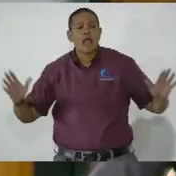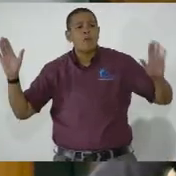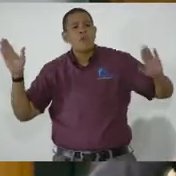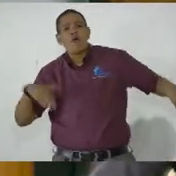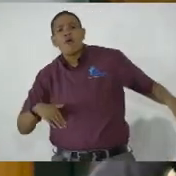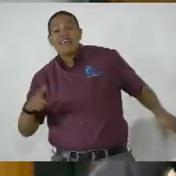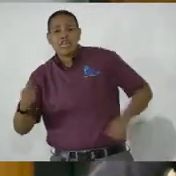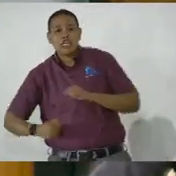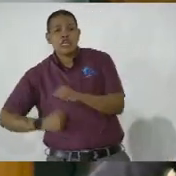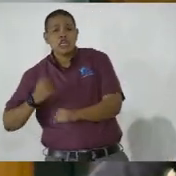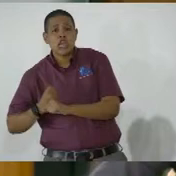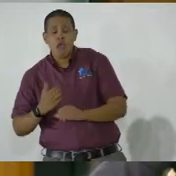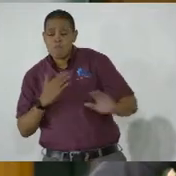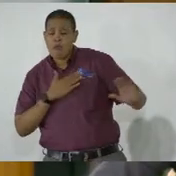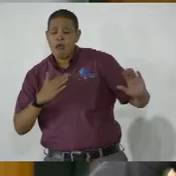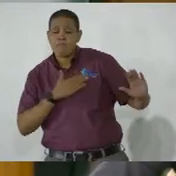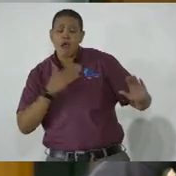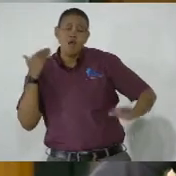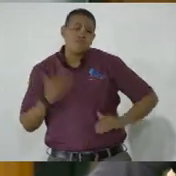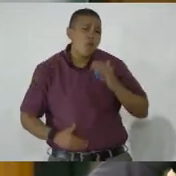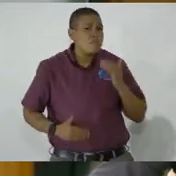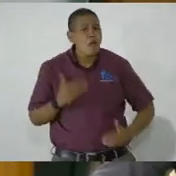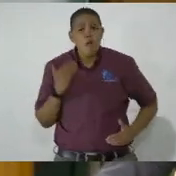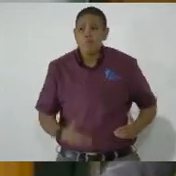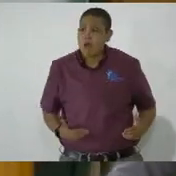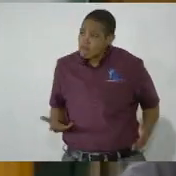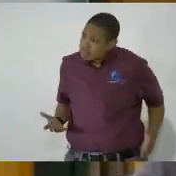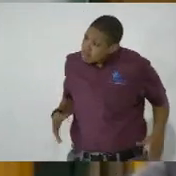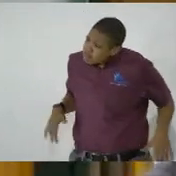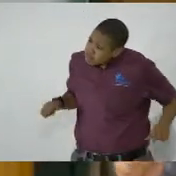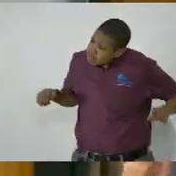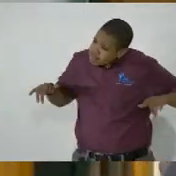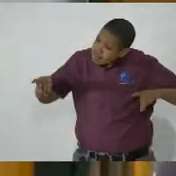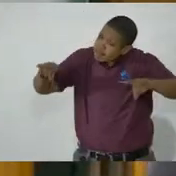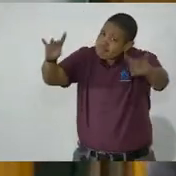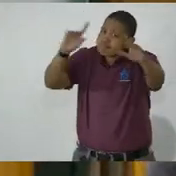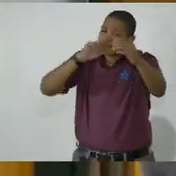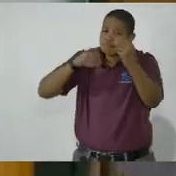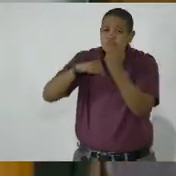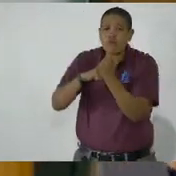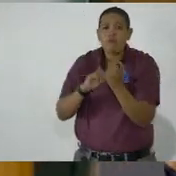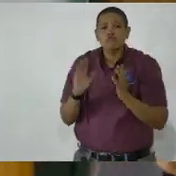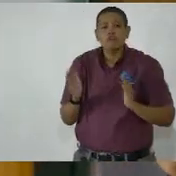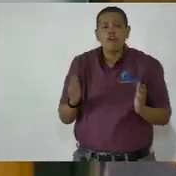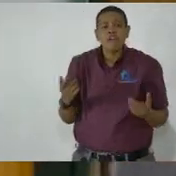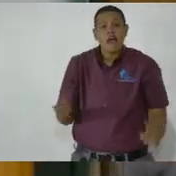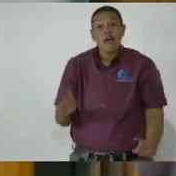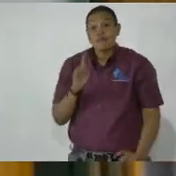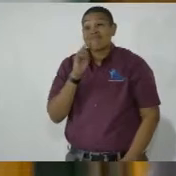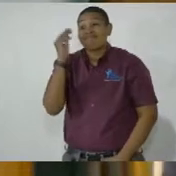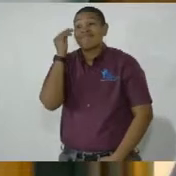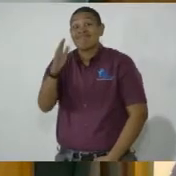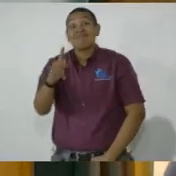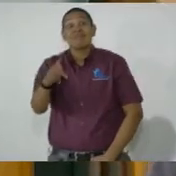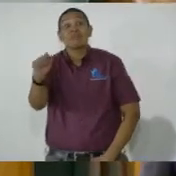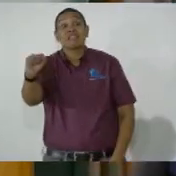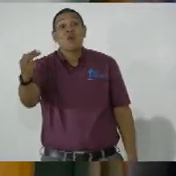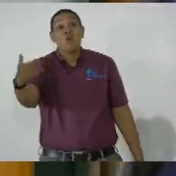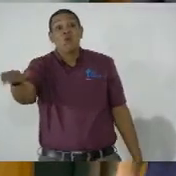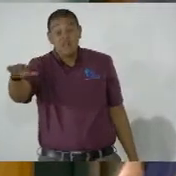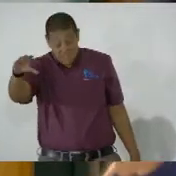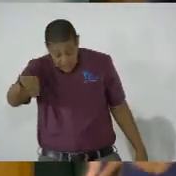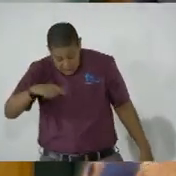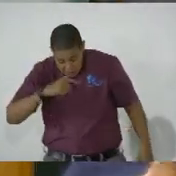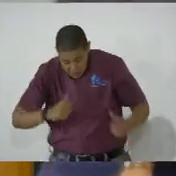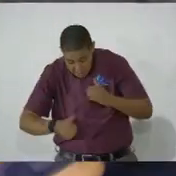of dedicated service and commitment. I also acknowledge, Madam Speaker, the support of our stakeholders towards the